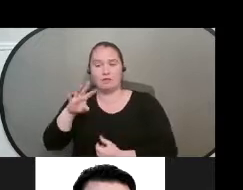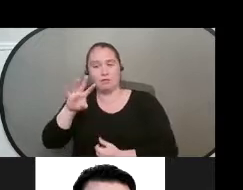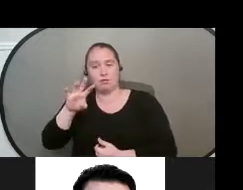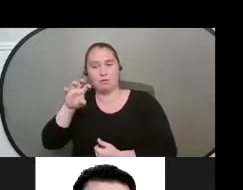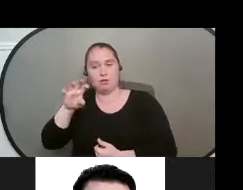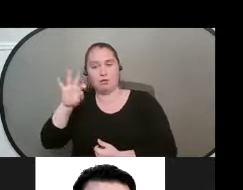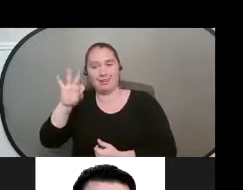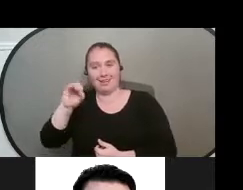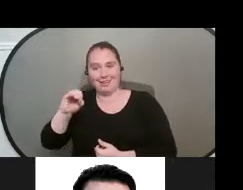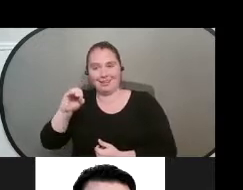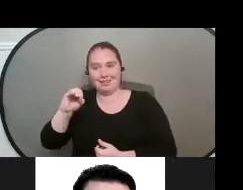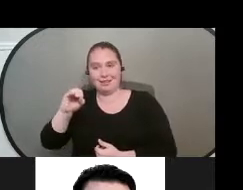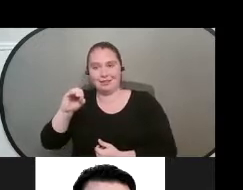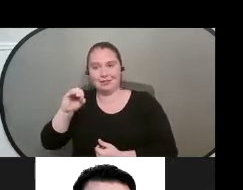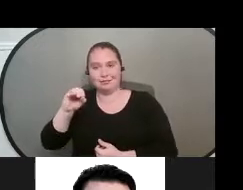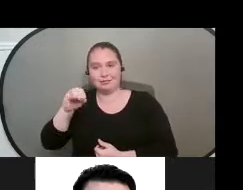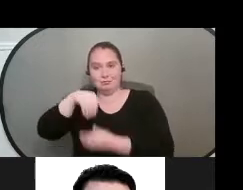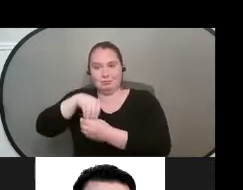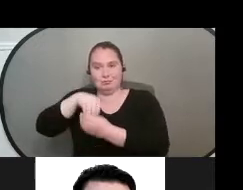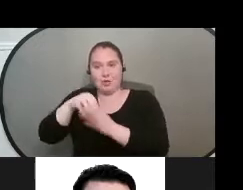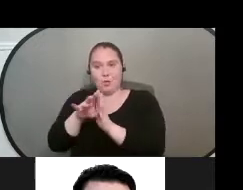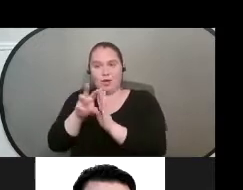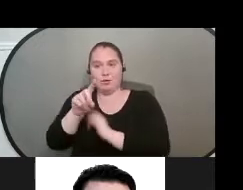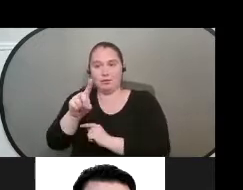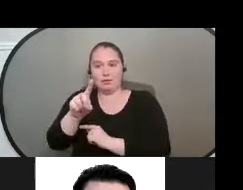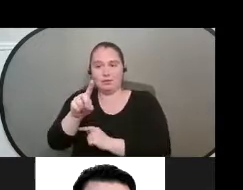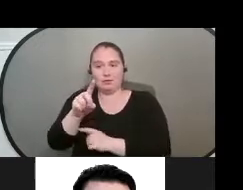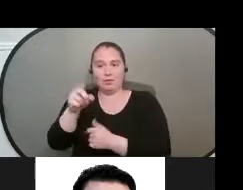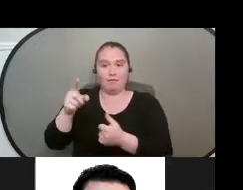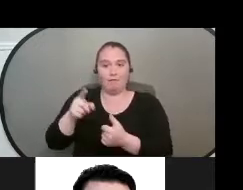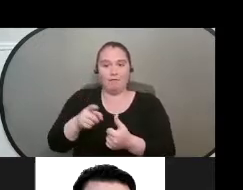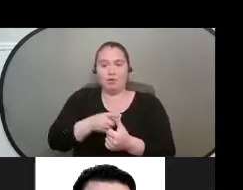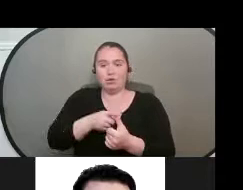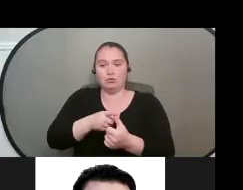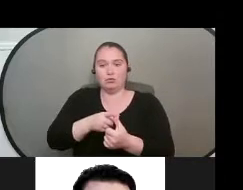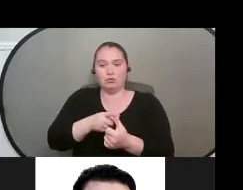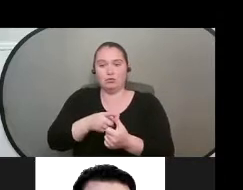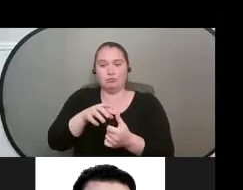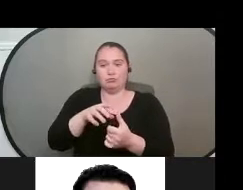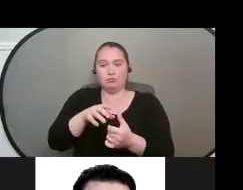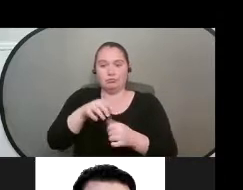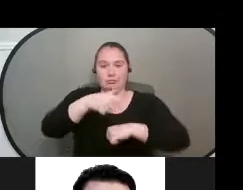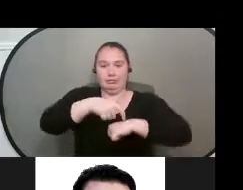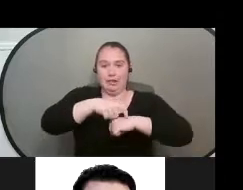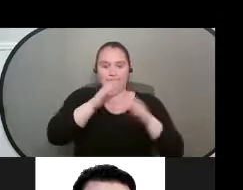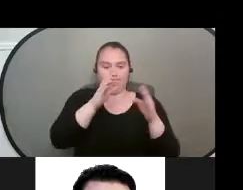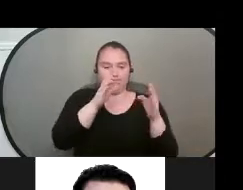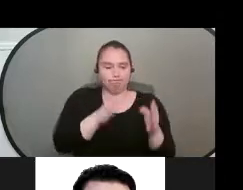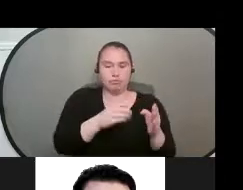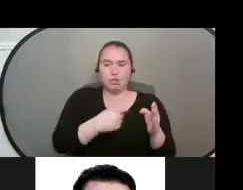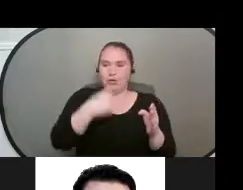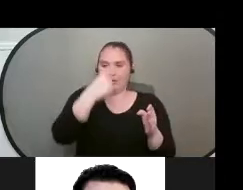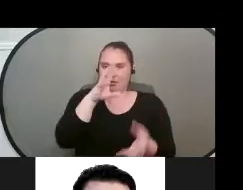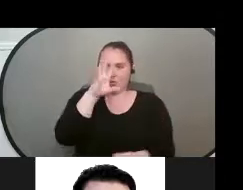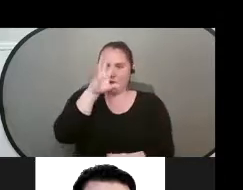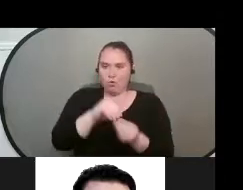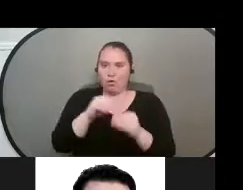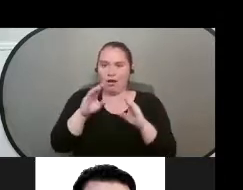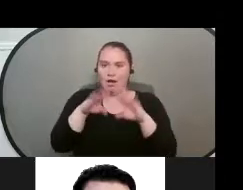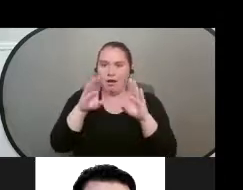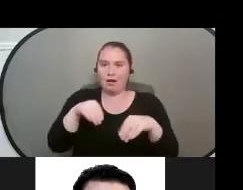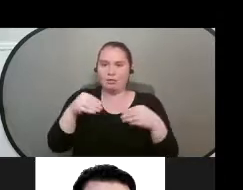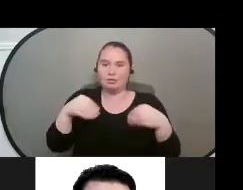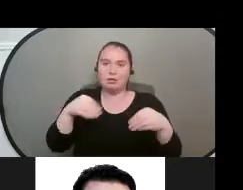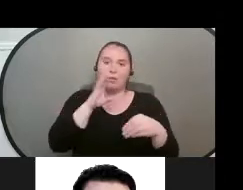total home sales within Waco ISD for the first quarter. So we do expect that total home sales are going to be up above 2,000